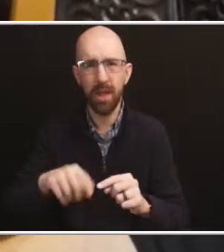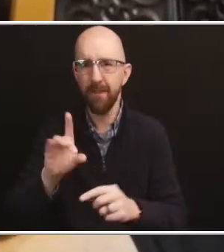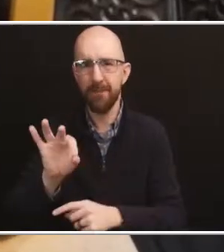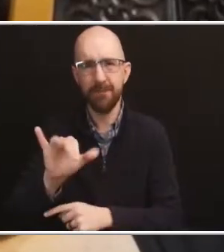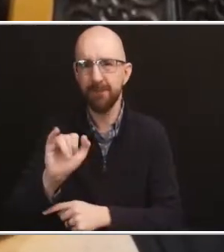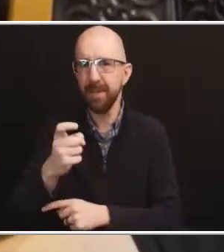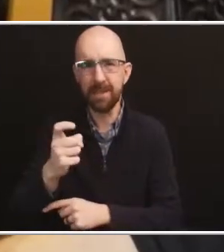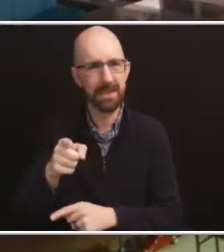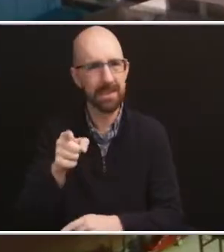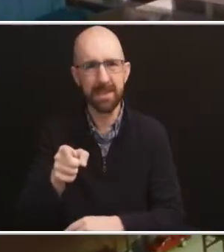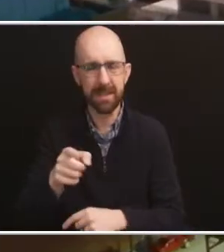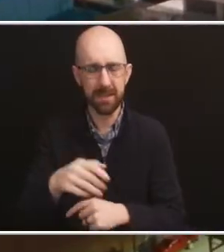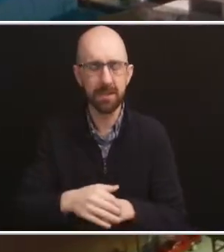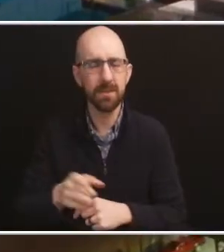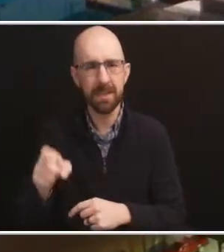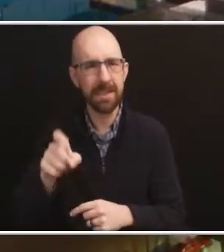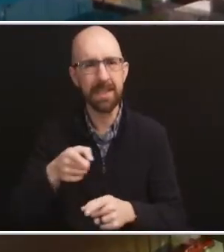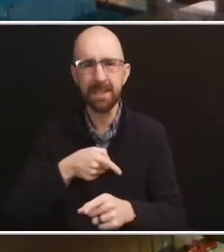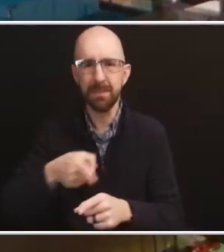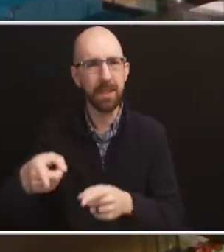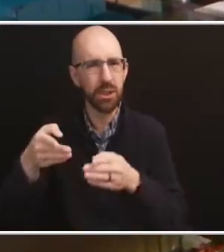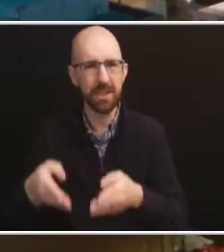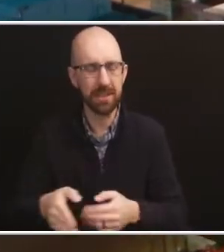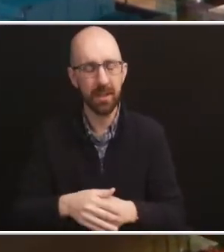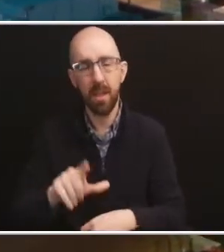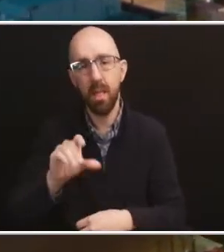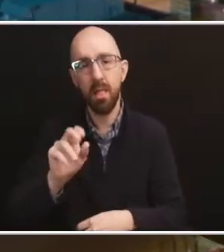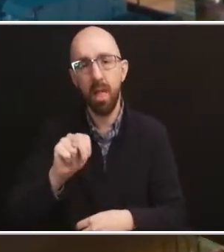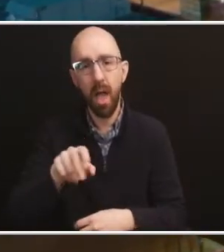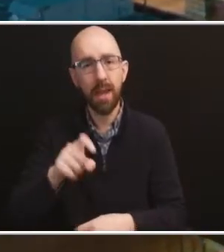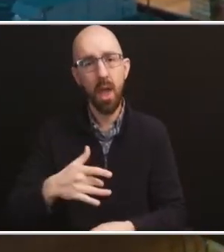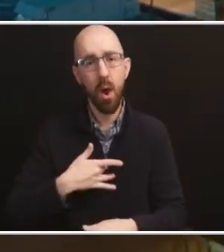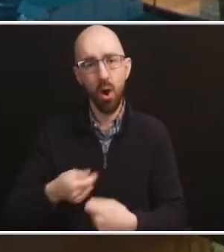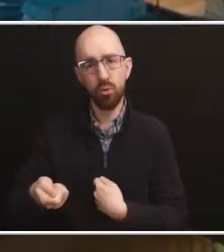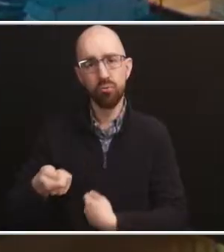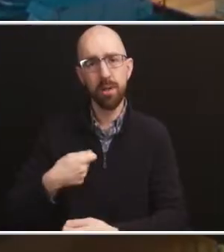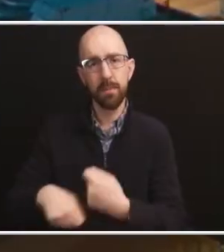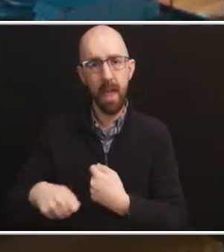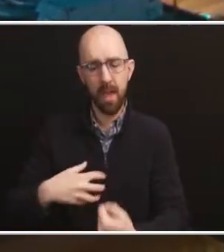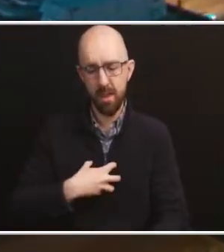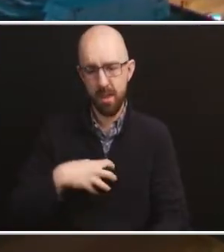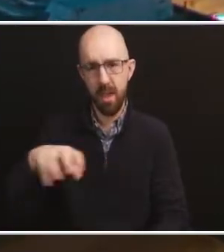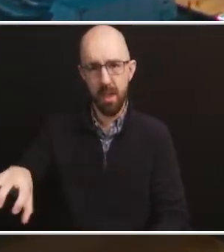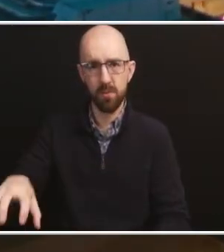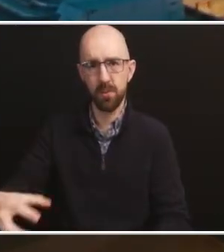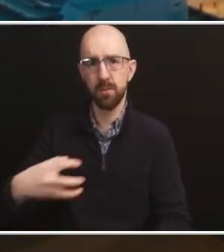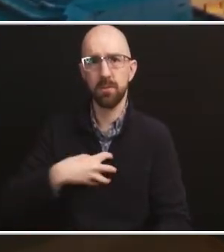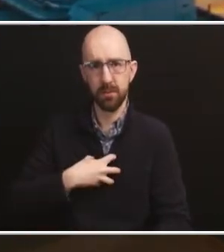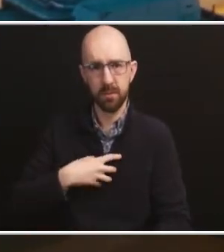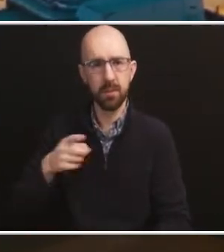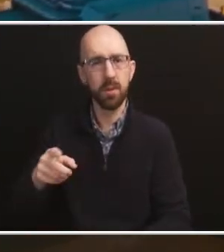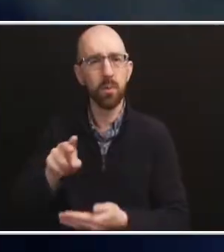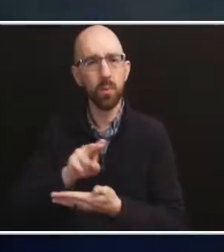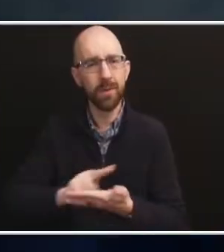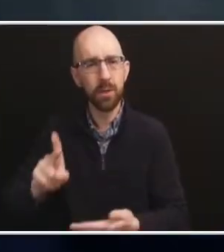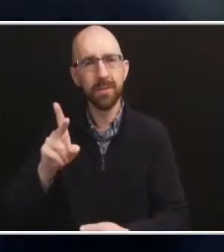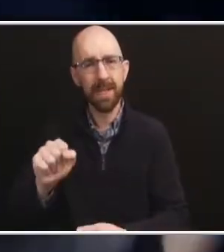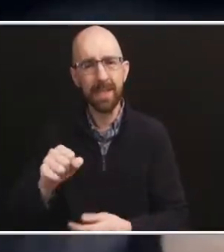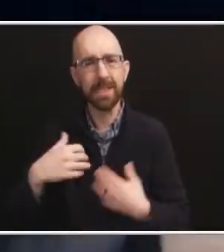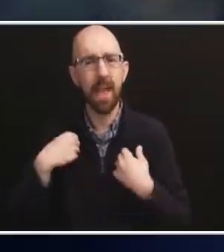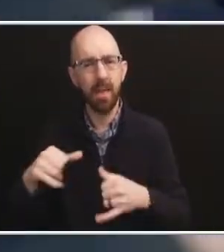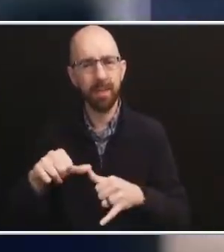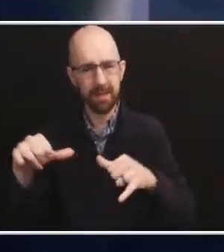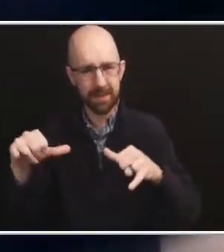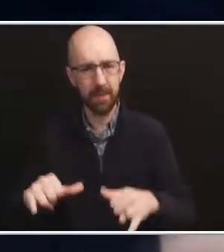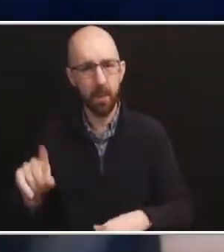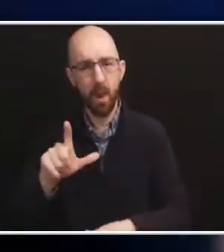So it was like, you need a specialist. Lon would need a heart transplant. His doctors referred him to the University of Kansas health system, where